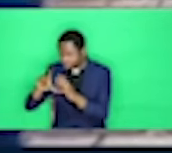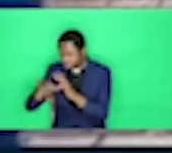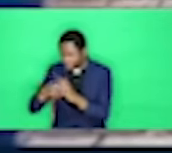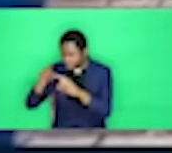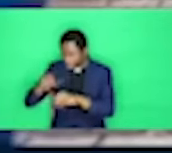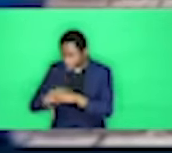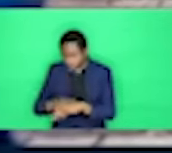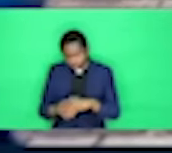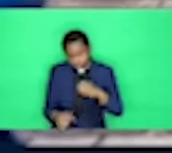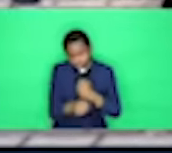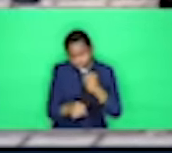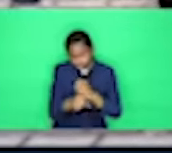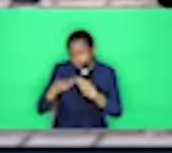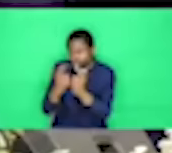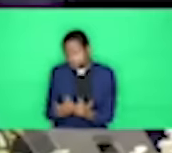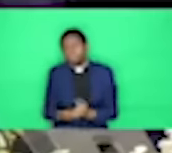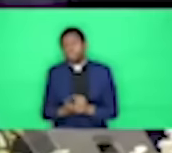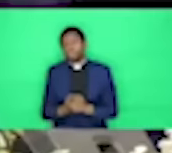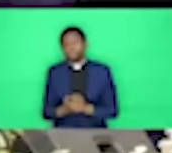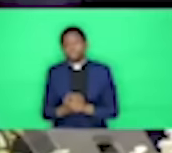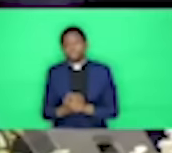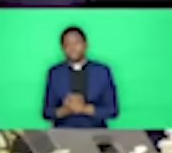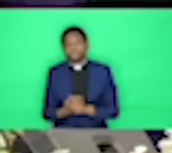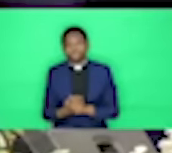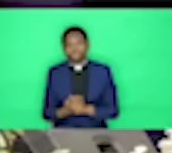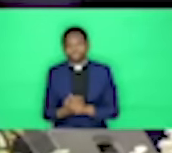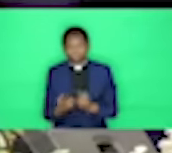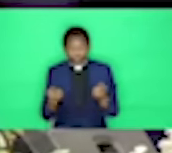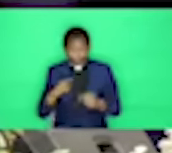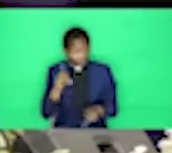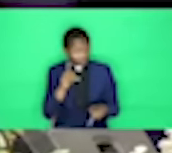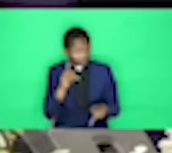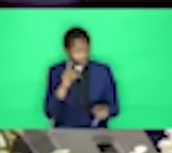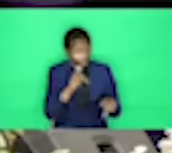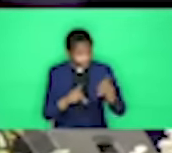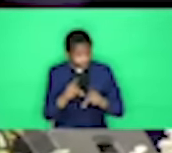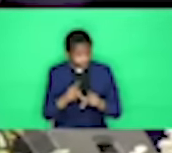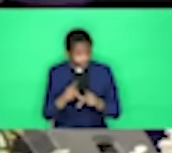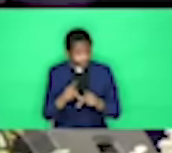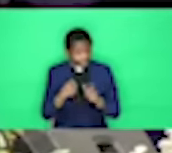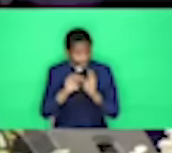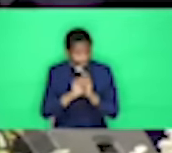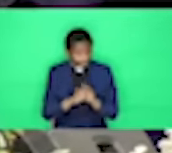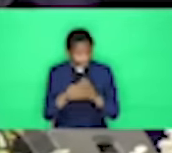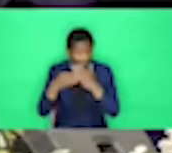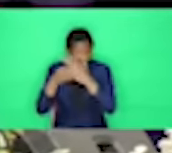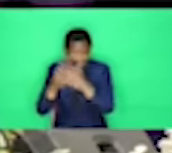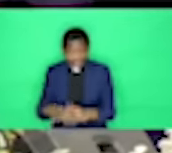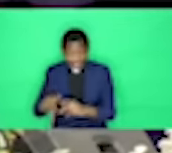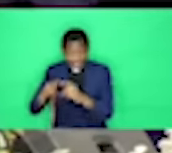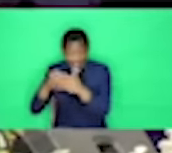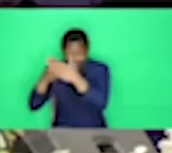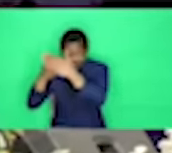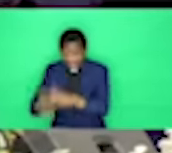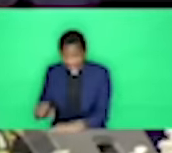Now, when the people a leader presides over,